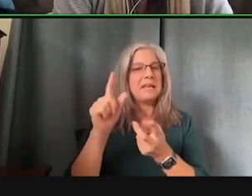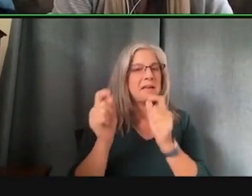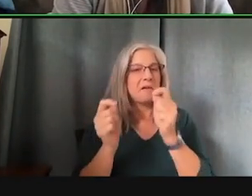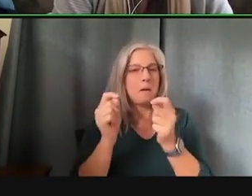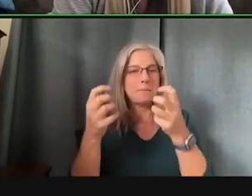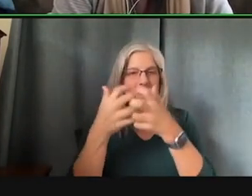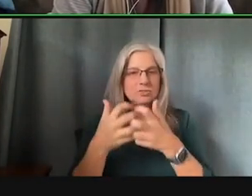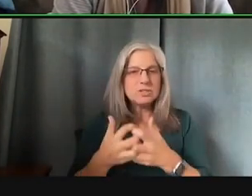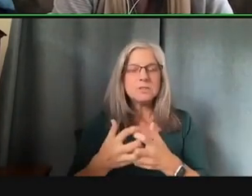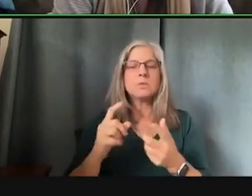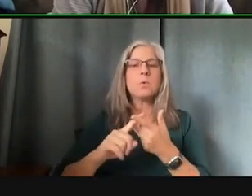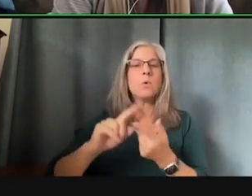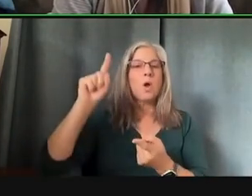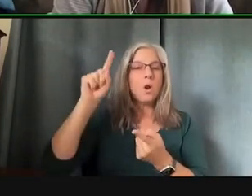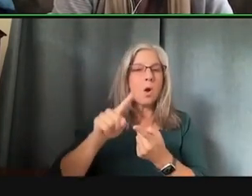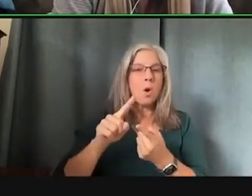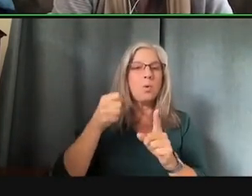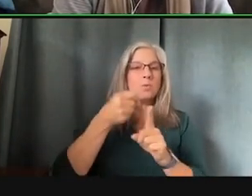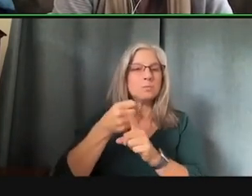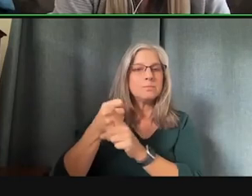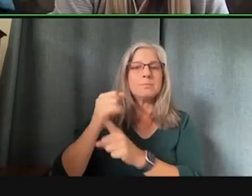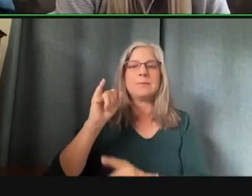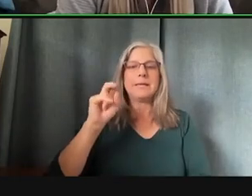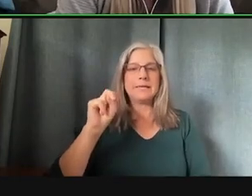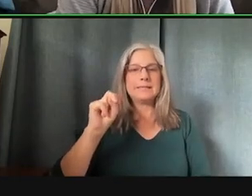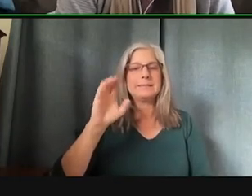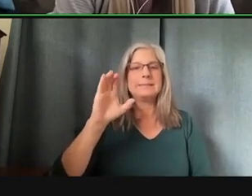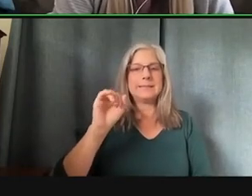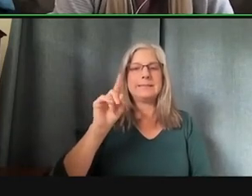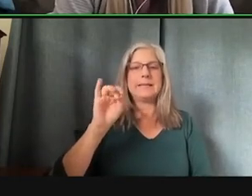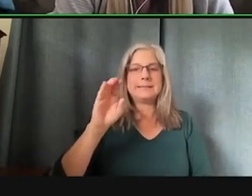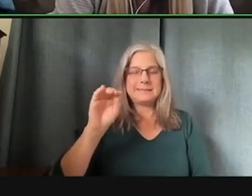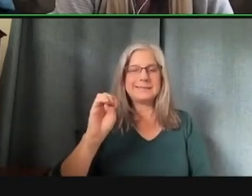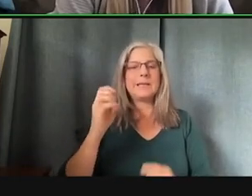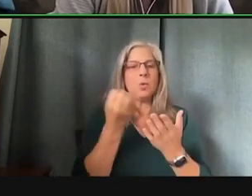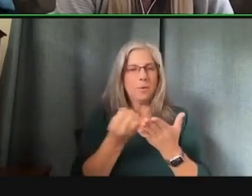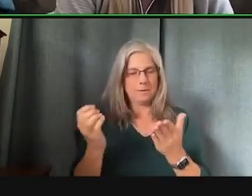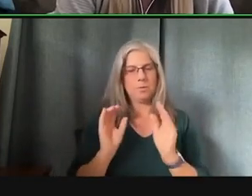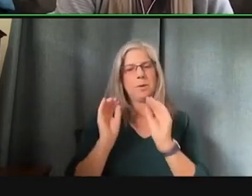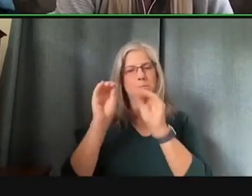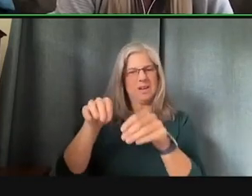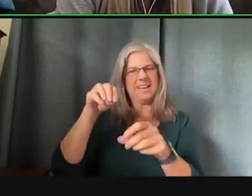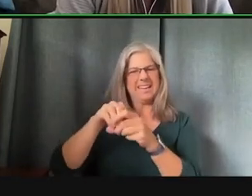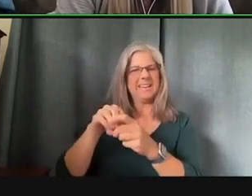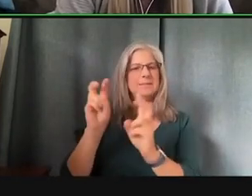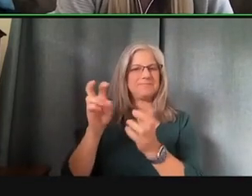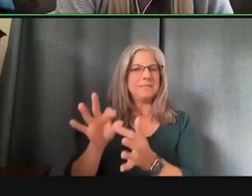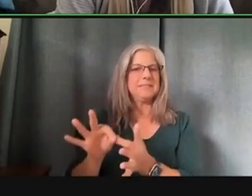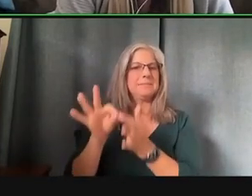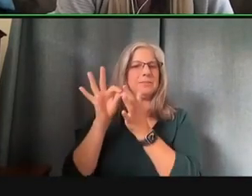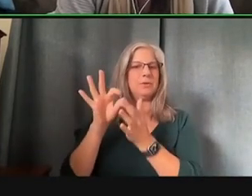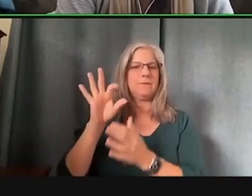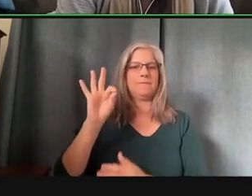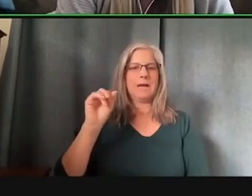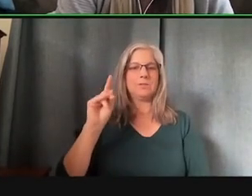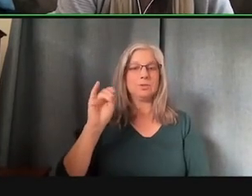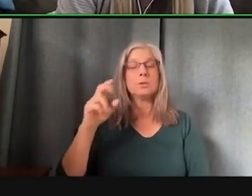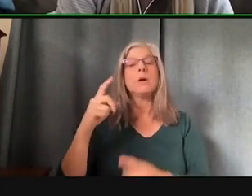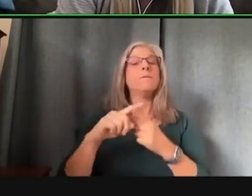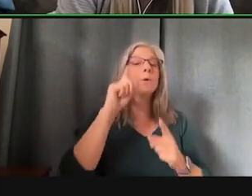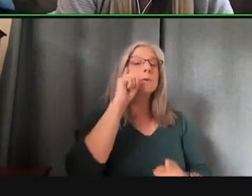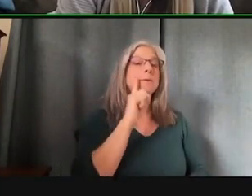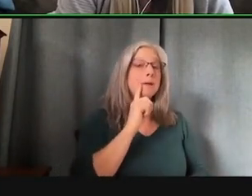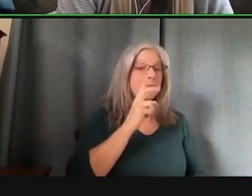accommodations or low incidence equipment. We would put that in special factors. For deaf and hard of